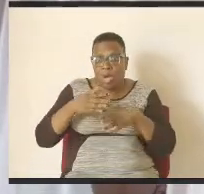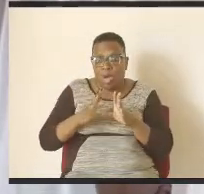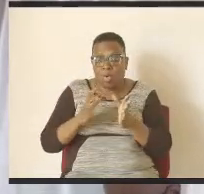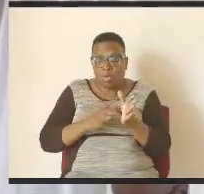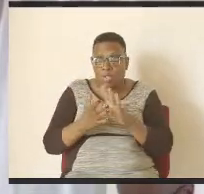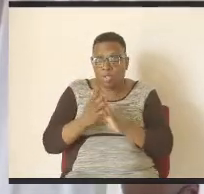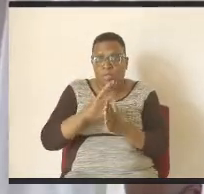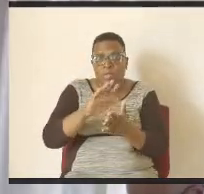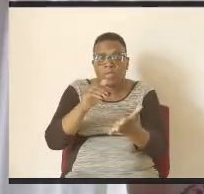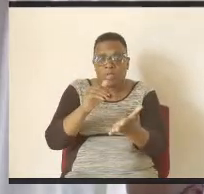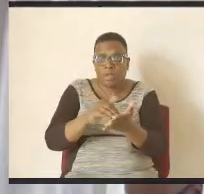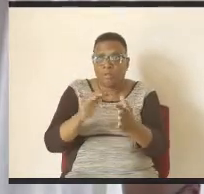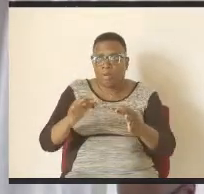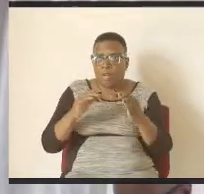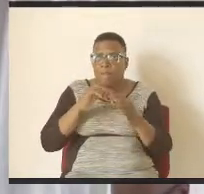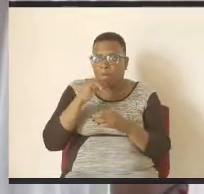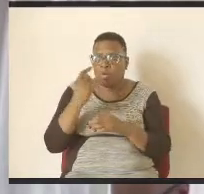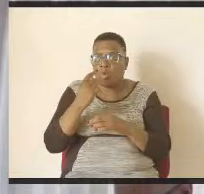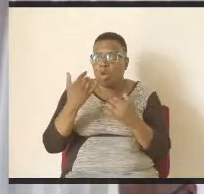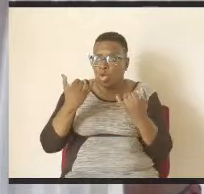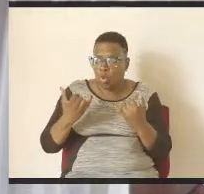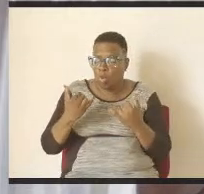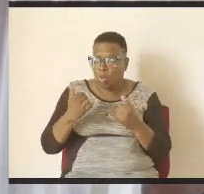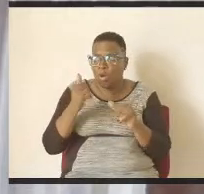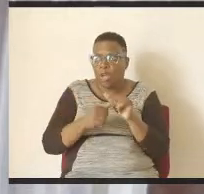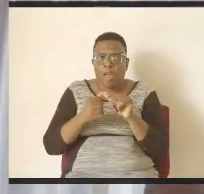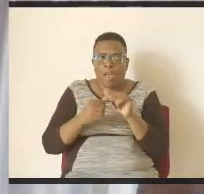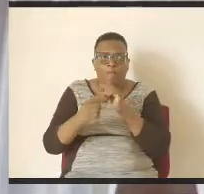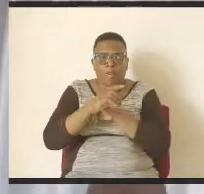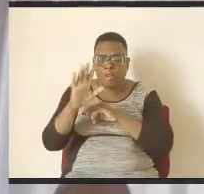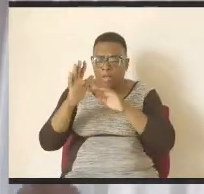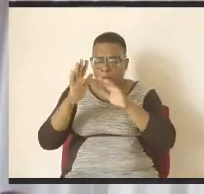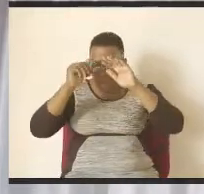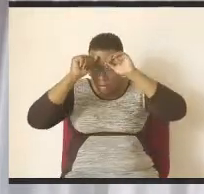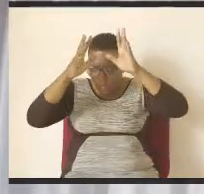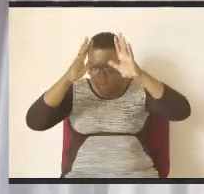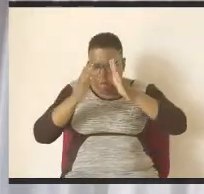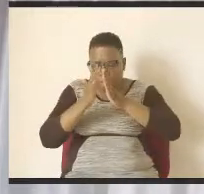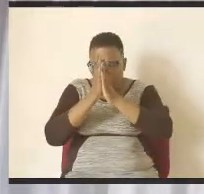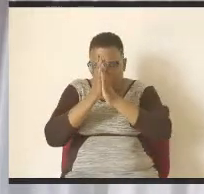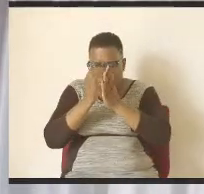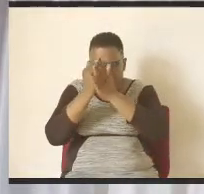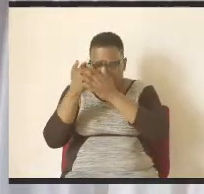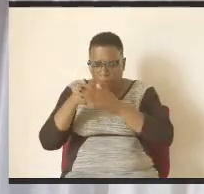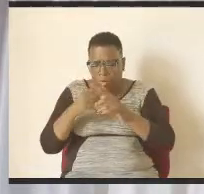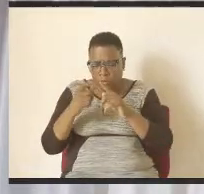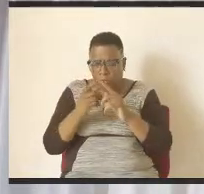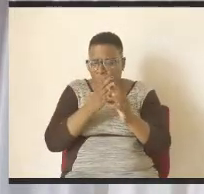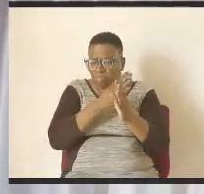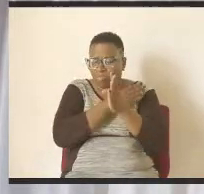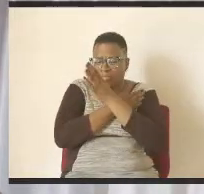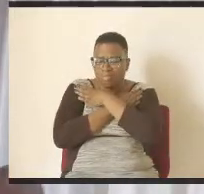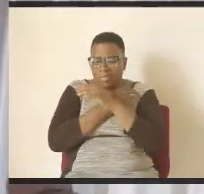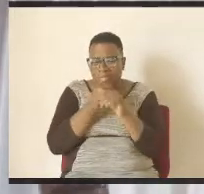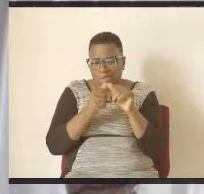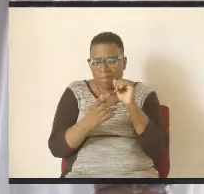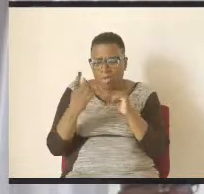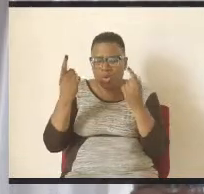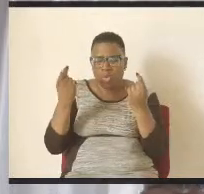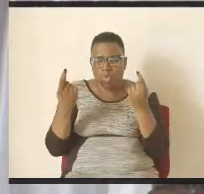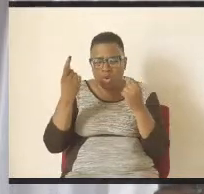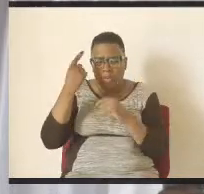in the season, but for every single day of our lives. Father, help us to embrace everything that you have done for